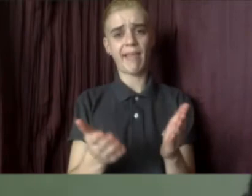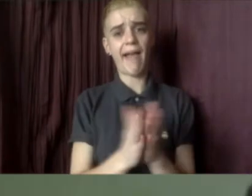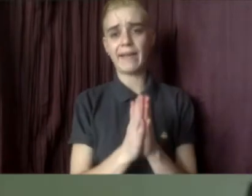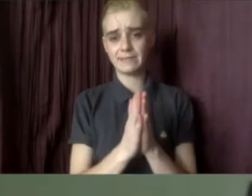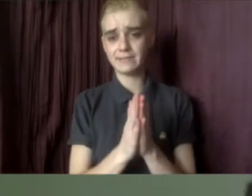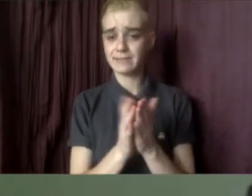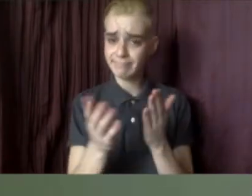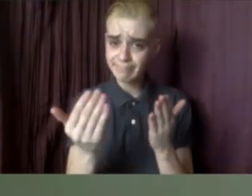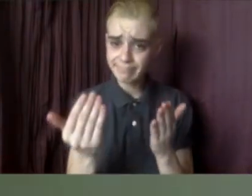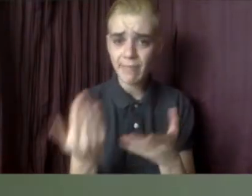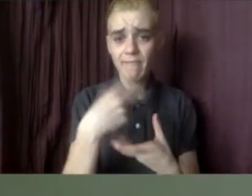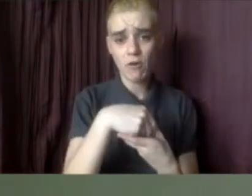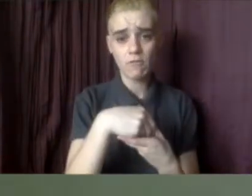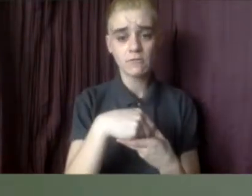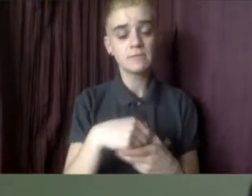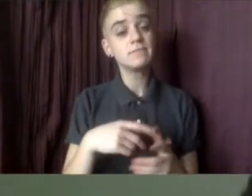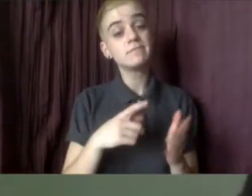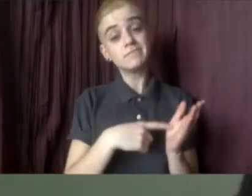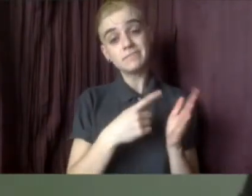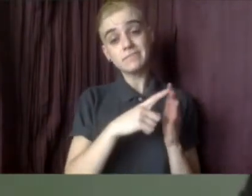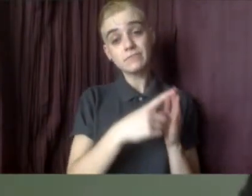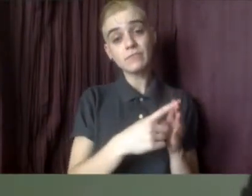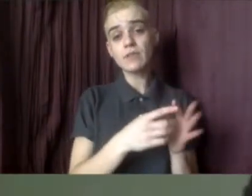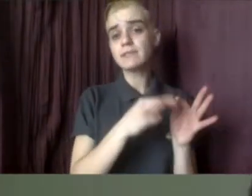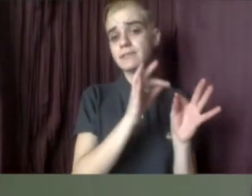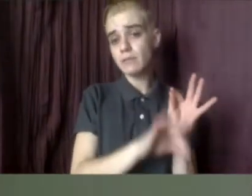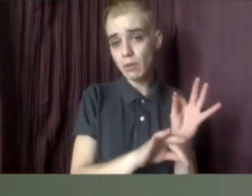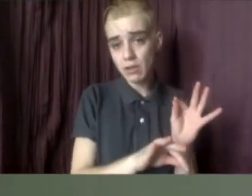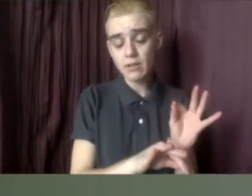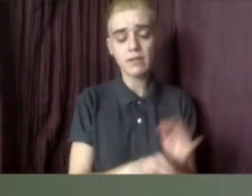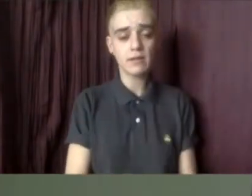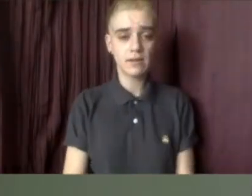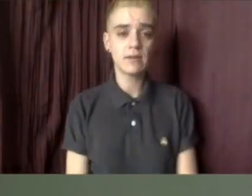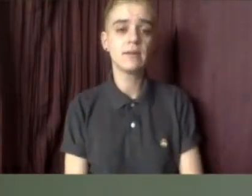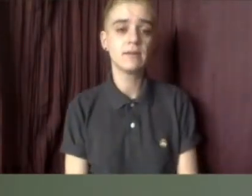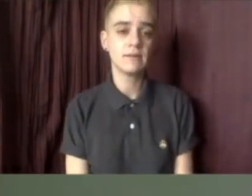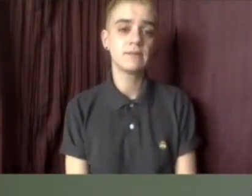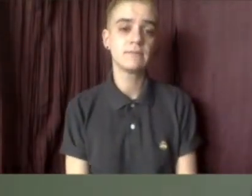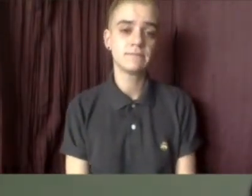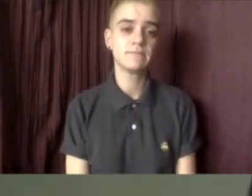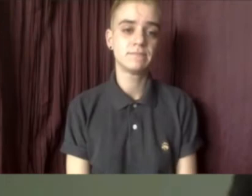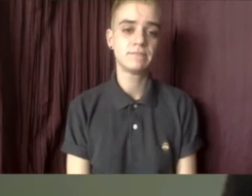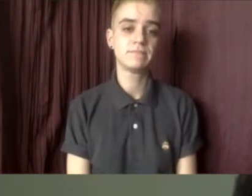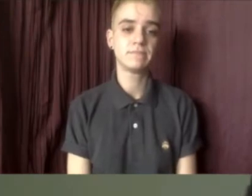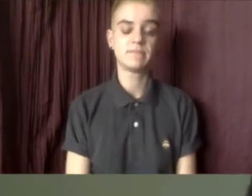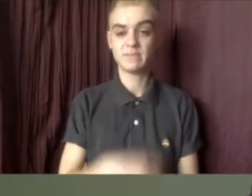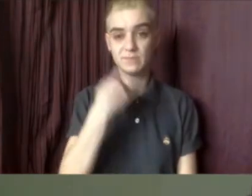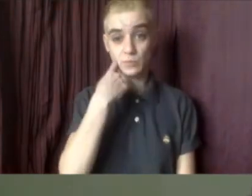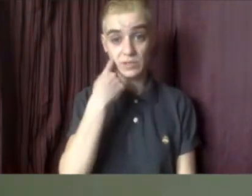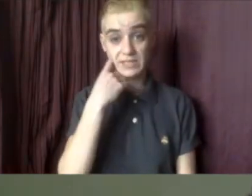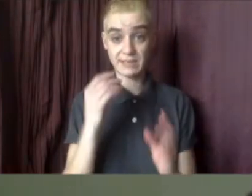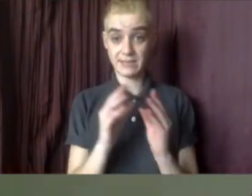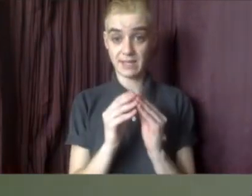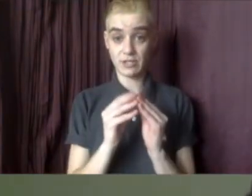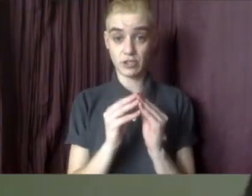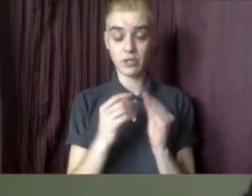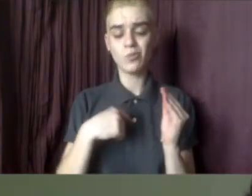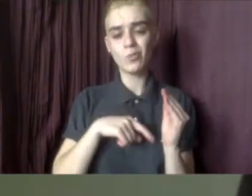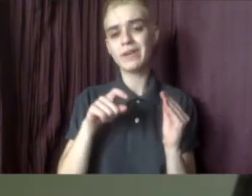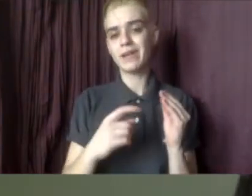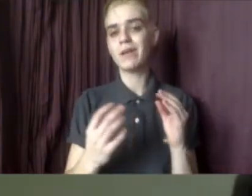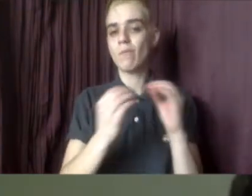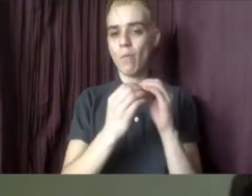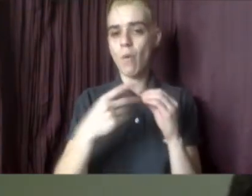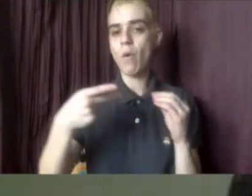So we couldn't have as many machines packed into one place as before. And so I just began to reach out to